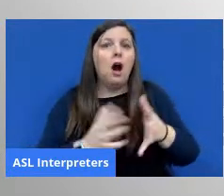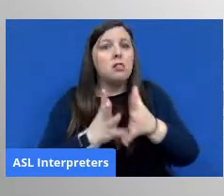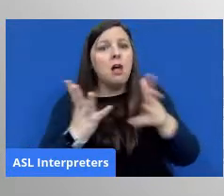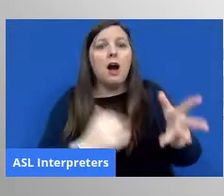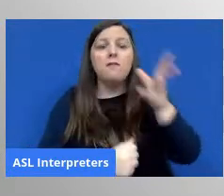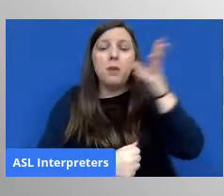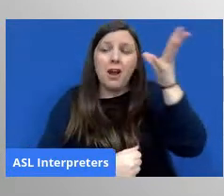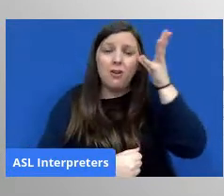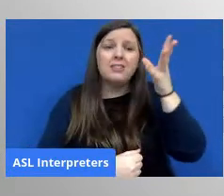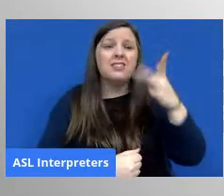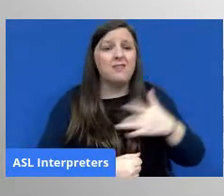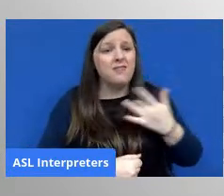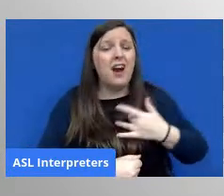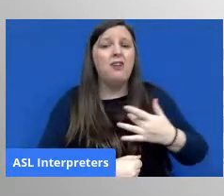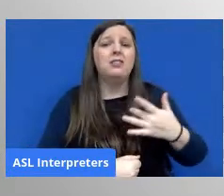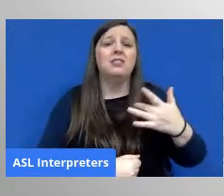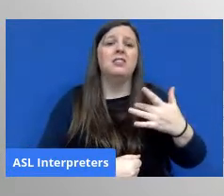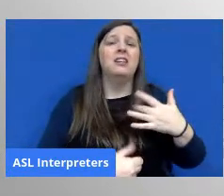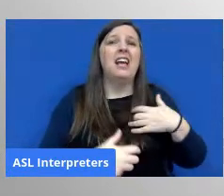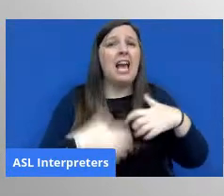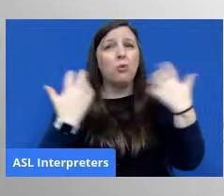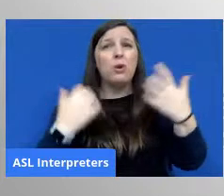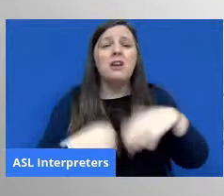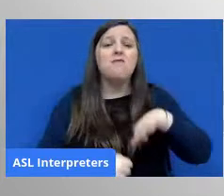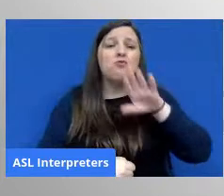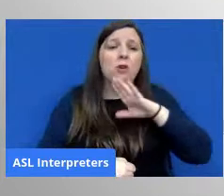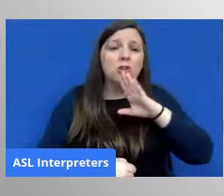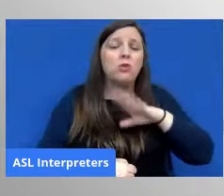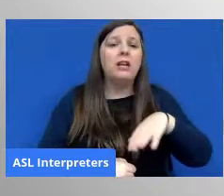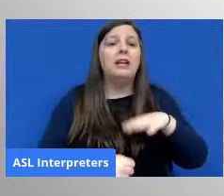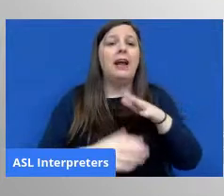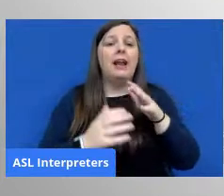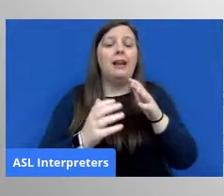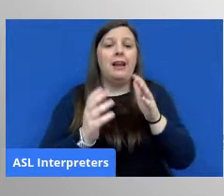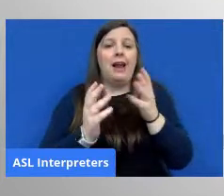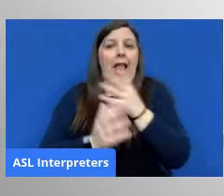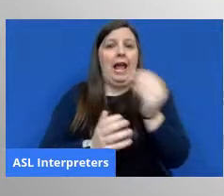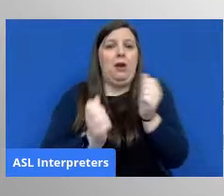angry, frustrated, and without summer programming.